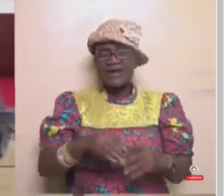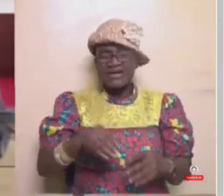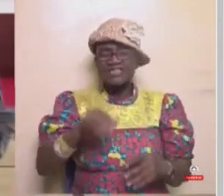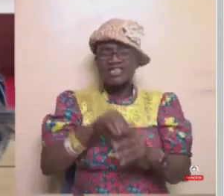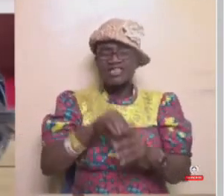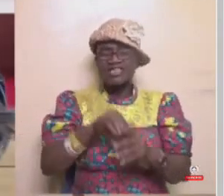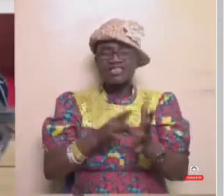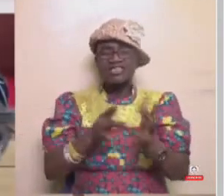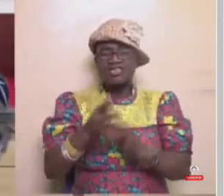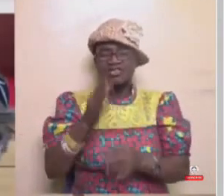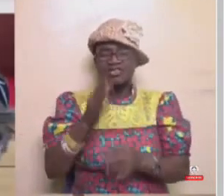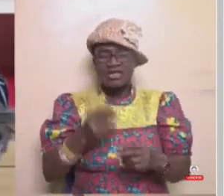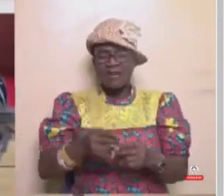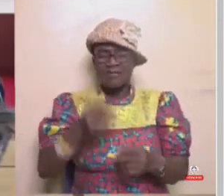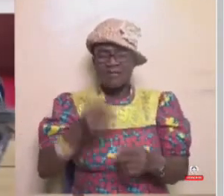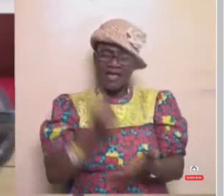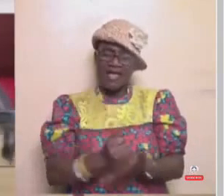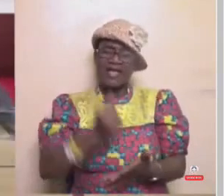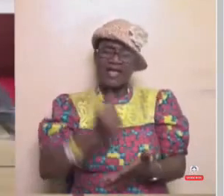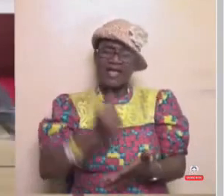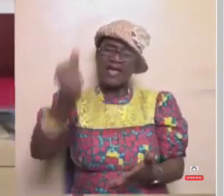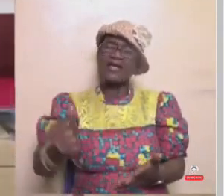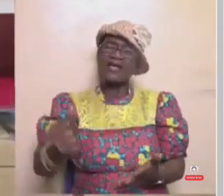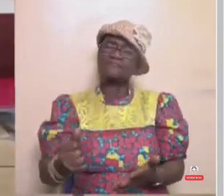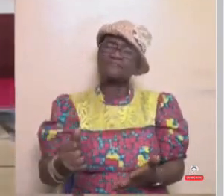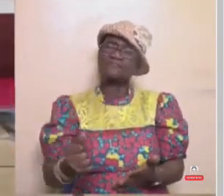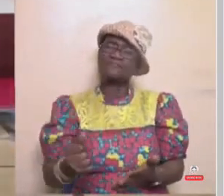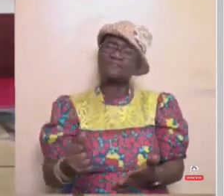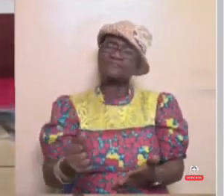Jesus. Amen."